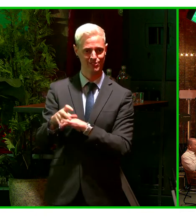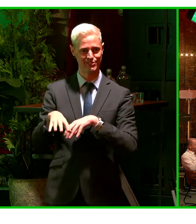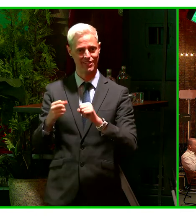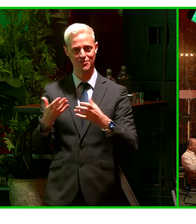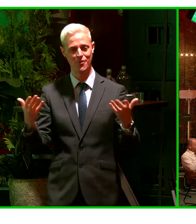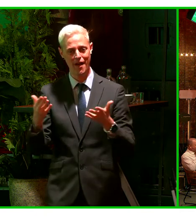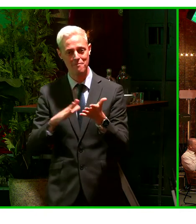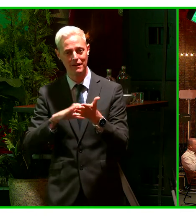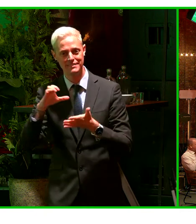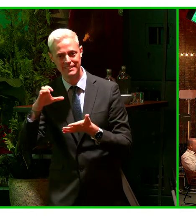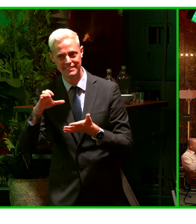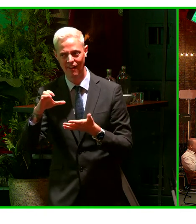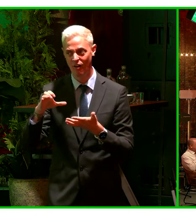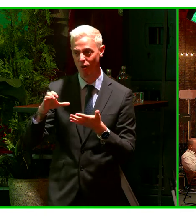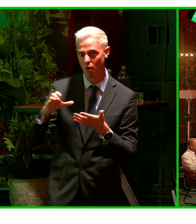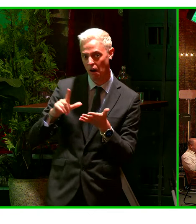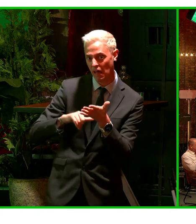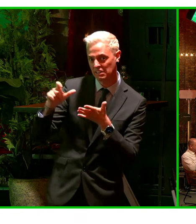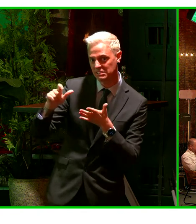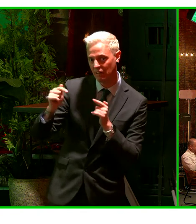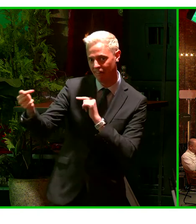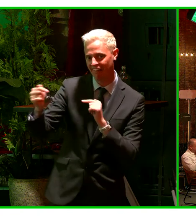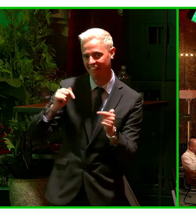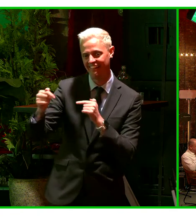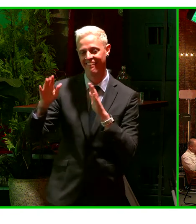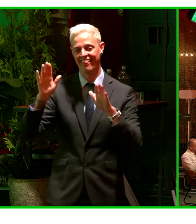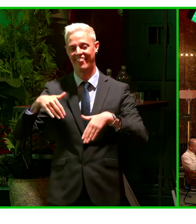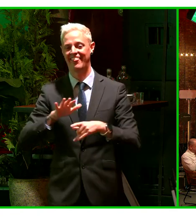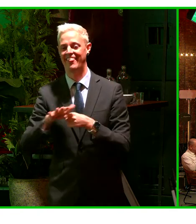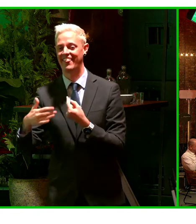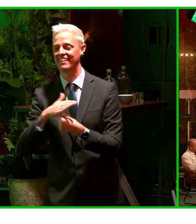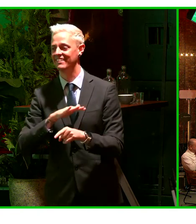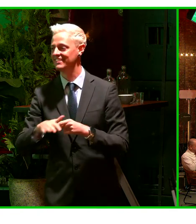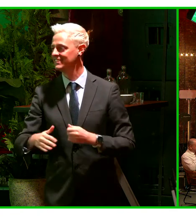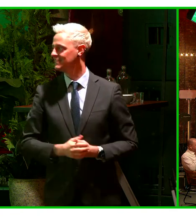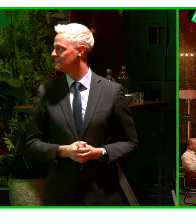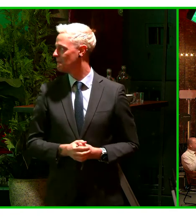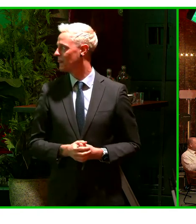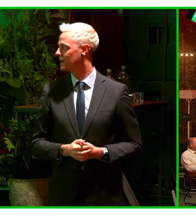it started, I don't want to be controversial, and I think there's a lot we can gain out of this.